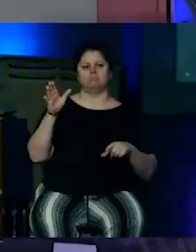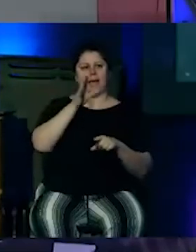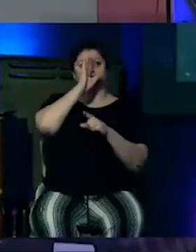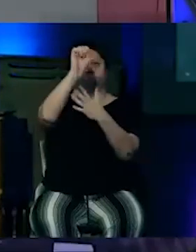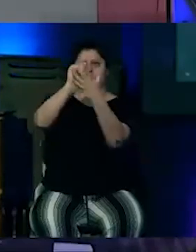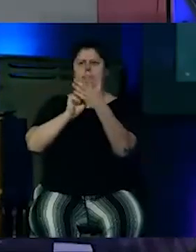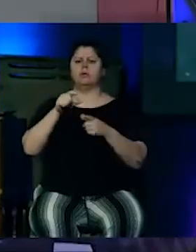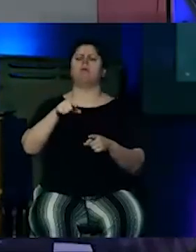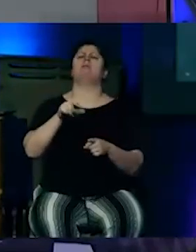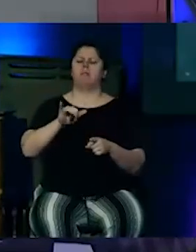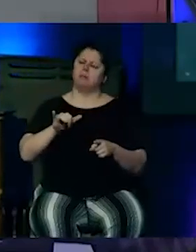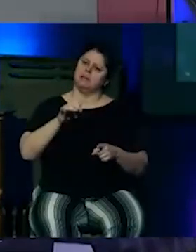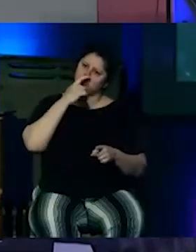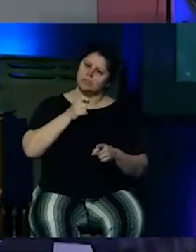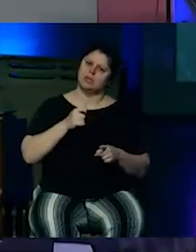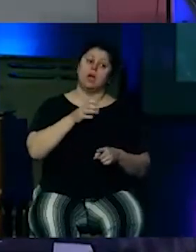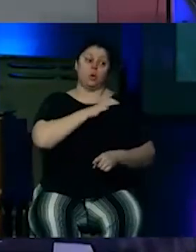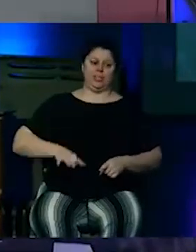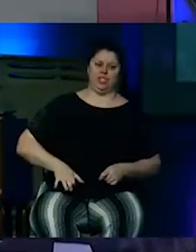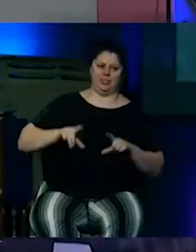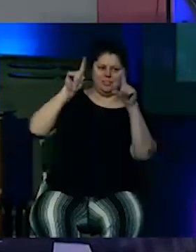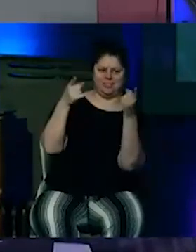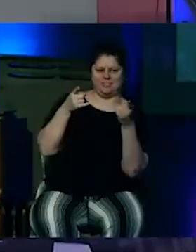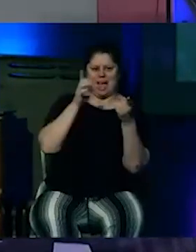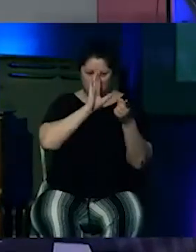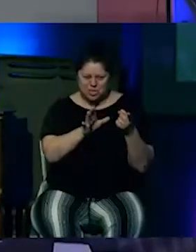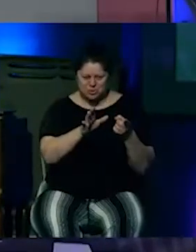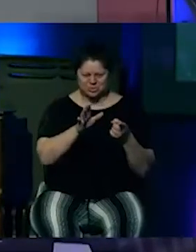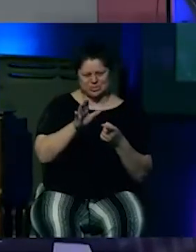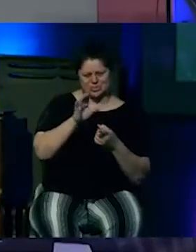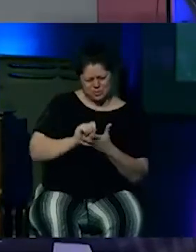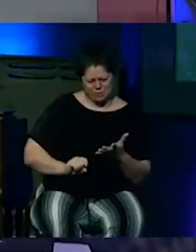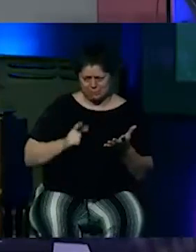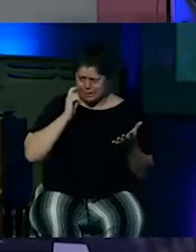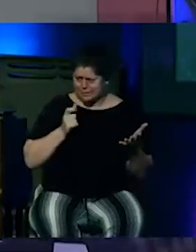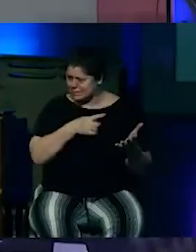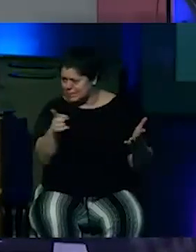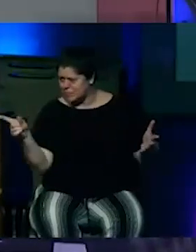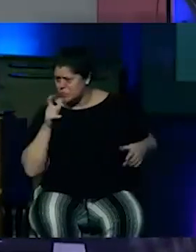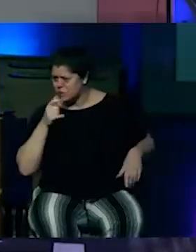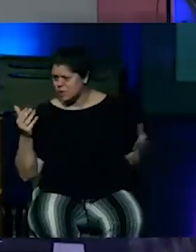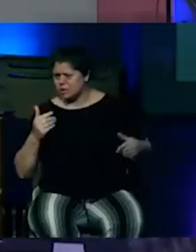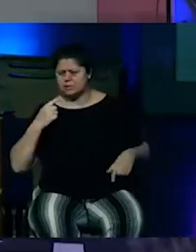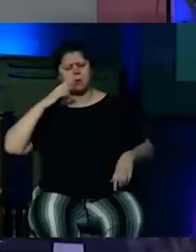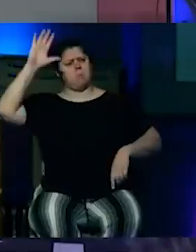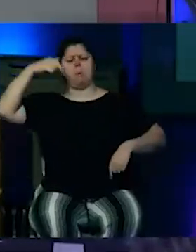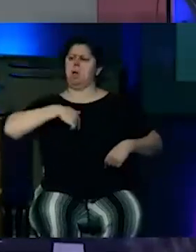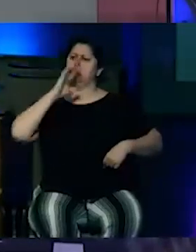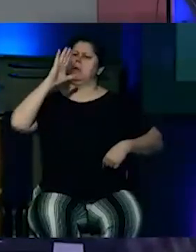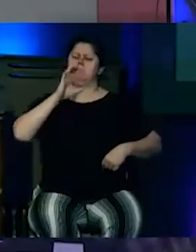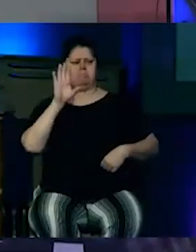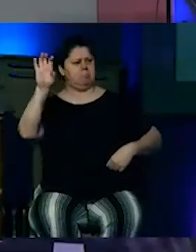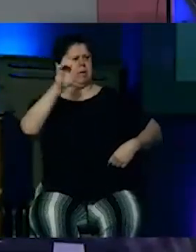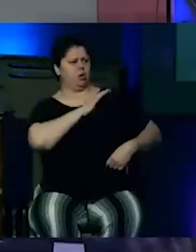script, and I decided the Christian parentheses heterosexual script, because who here has not been like, I'm gonna be a Christian and I'm